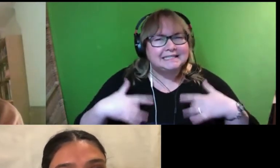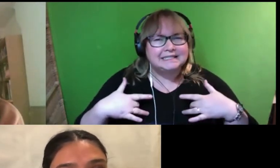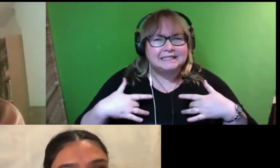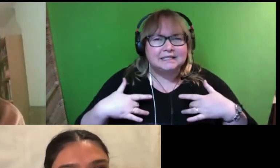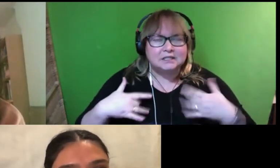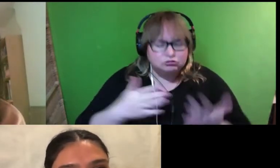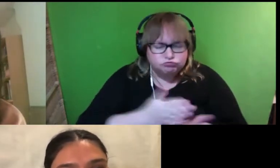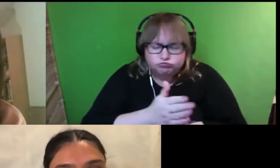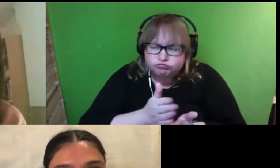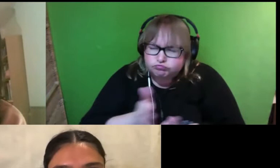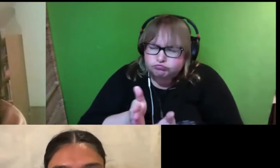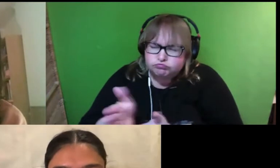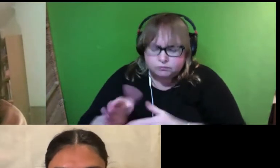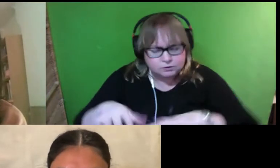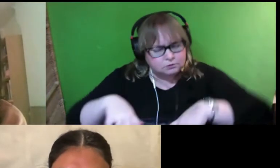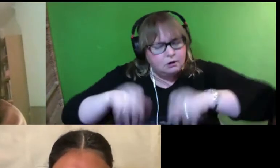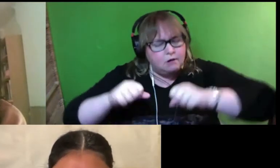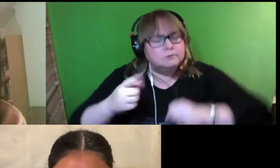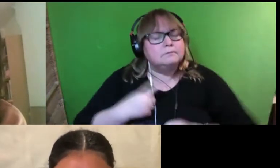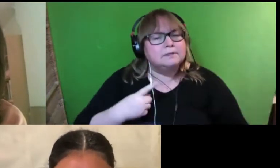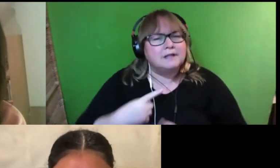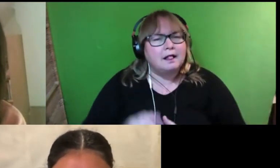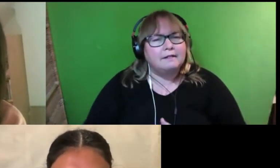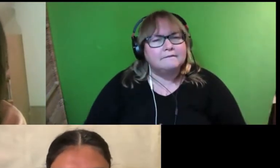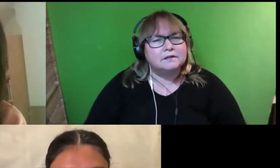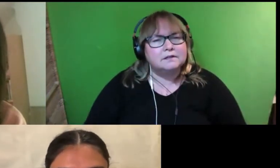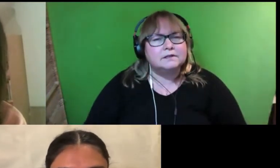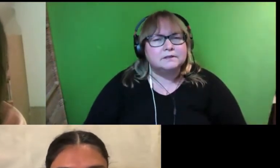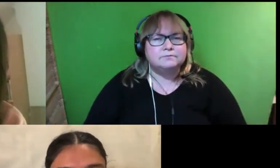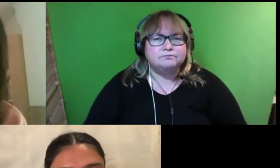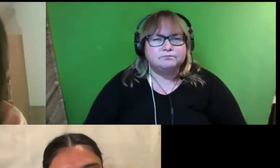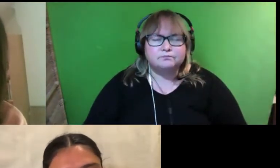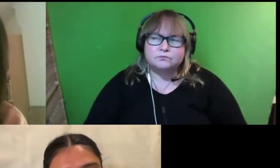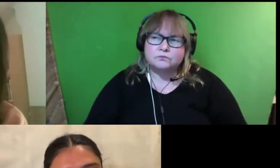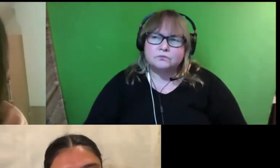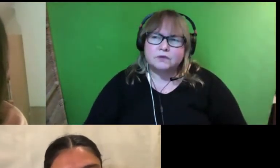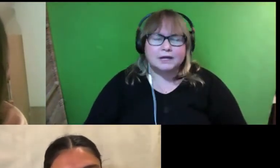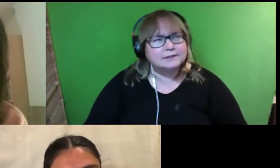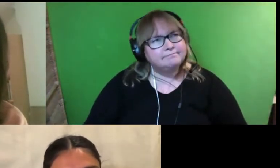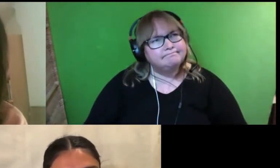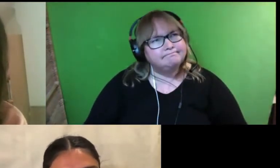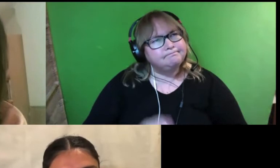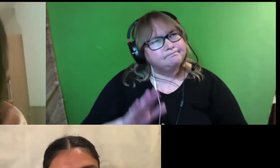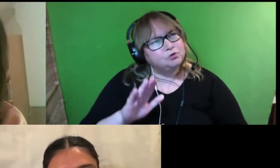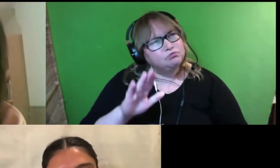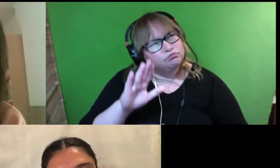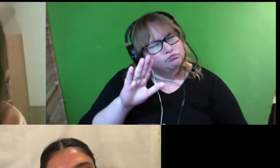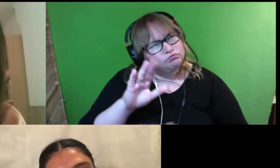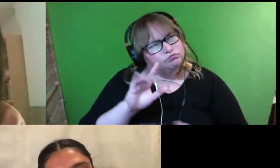initiating myself into. And yeah, just to respond to that, I've been quite